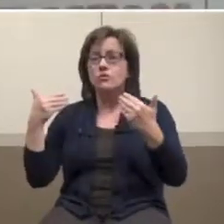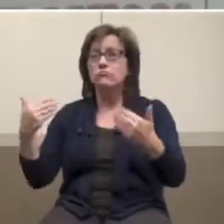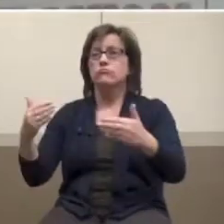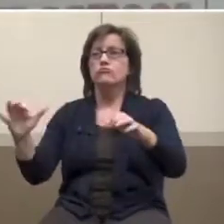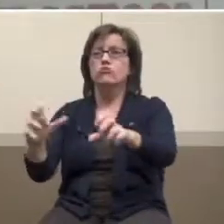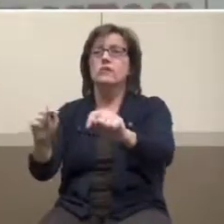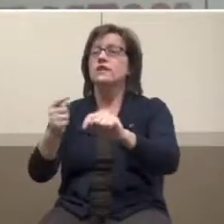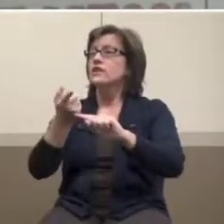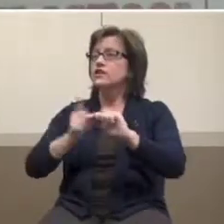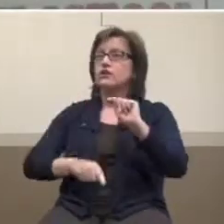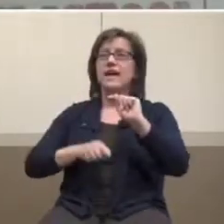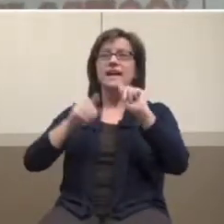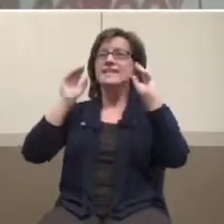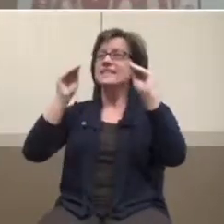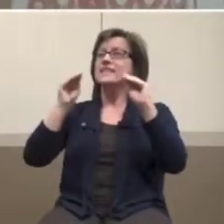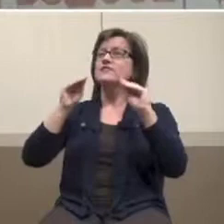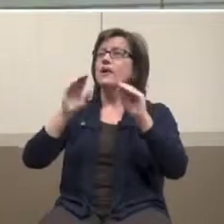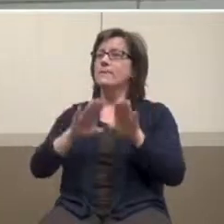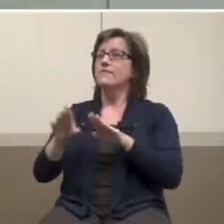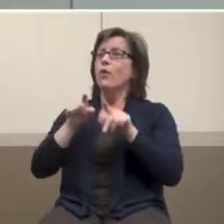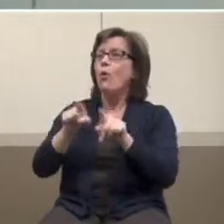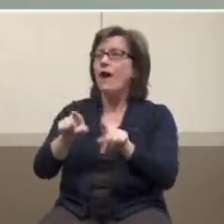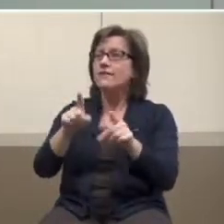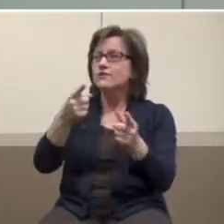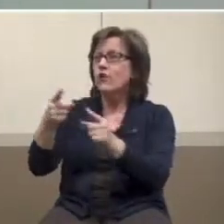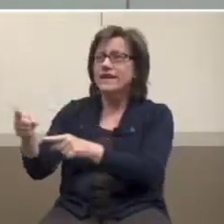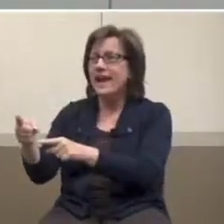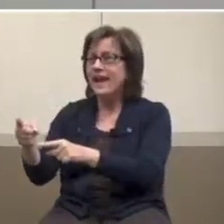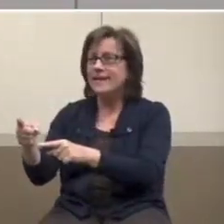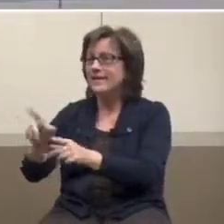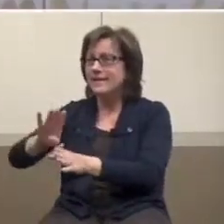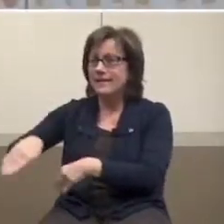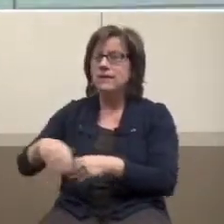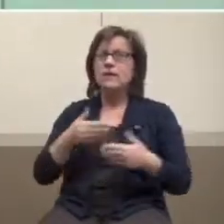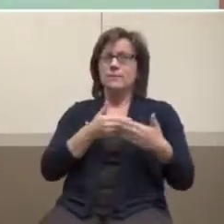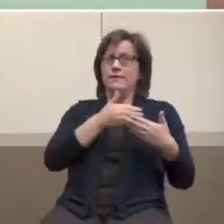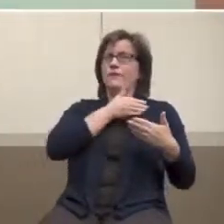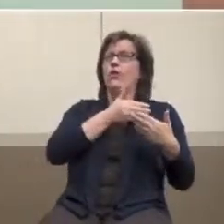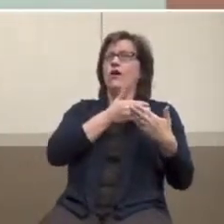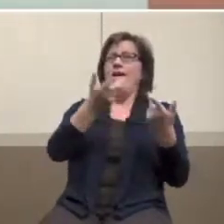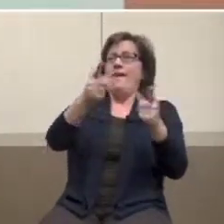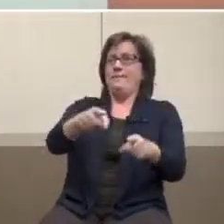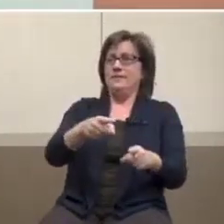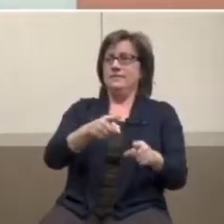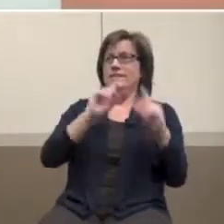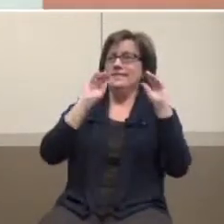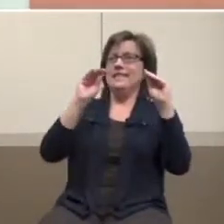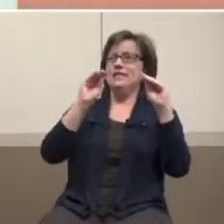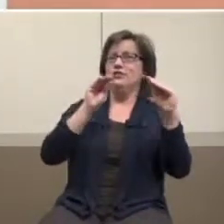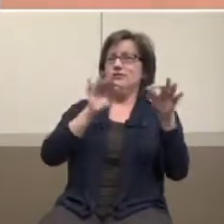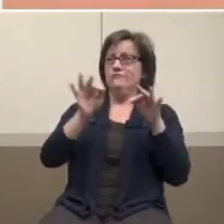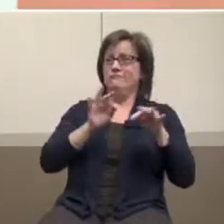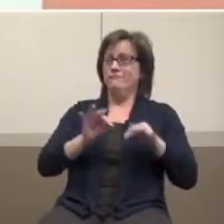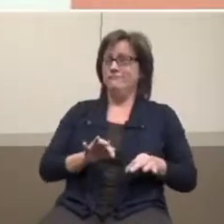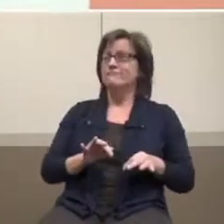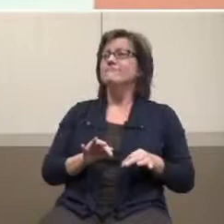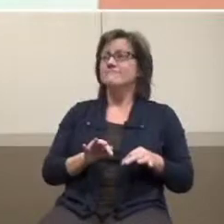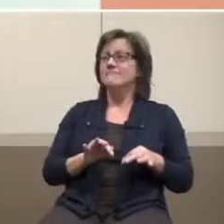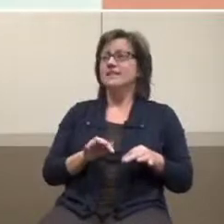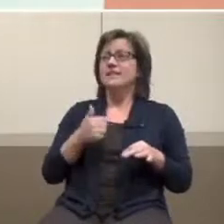teach a behavior while it's happening, so we like to pre-teach them before we do something. So this is, I was working